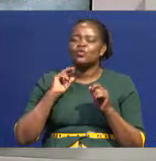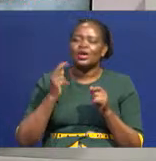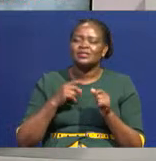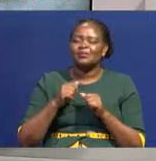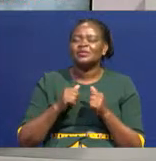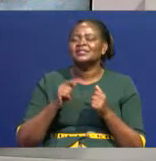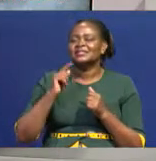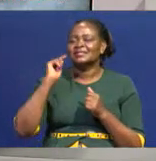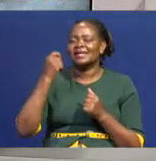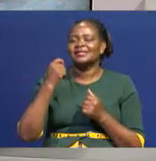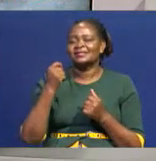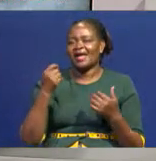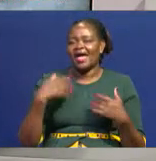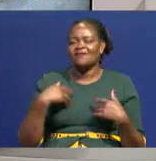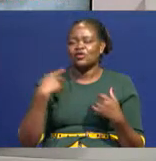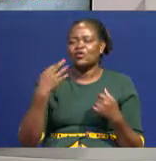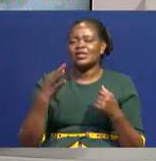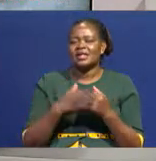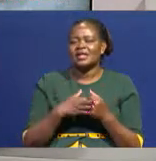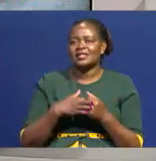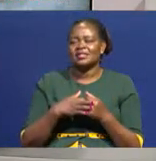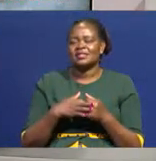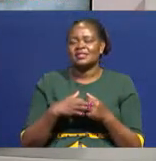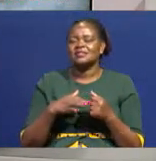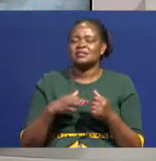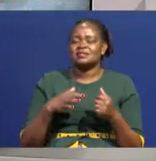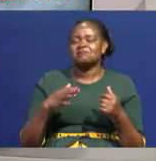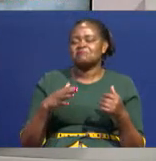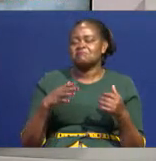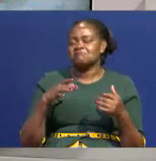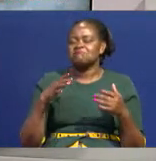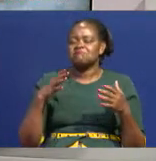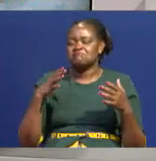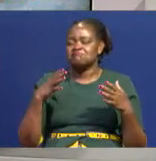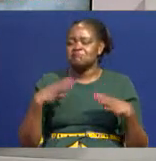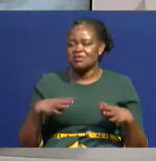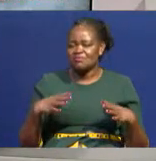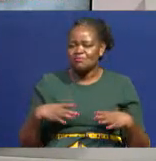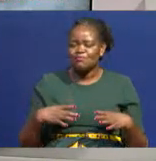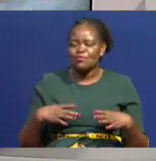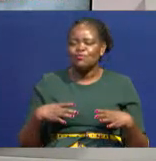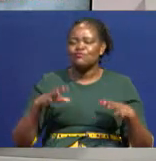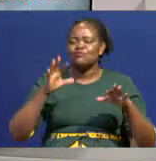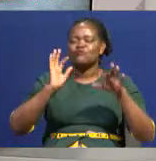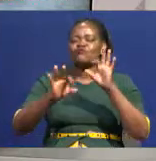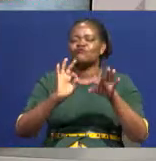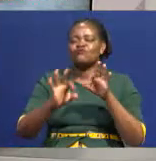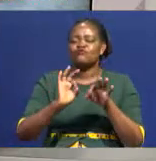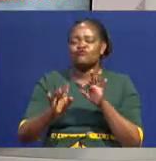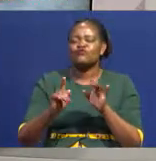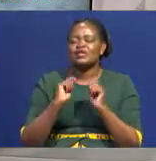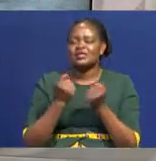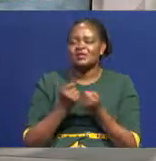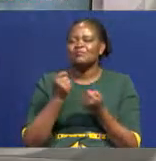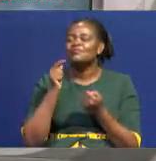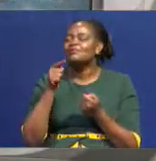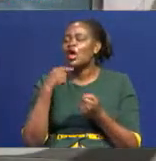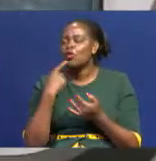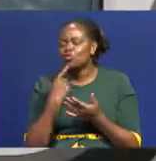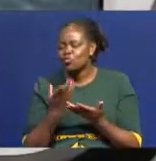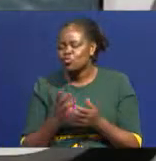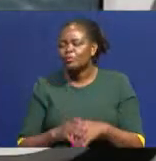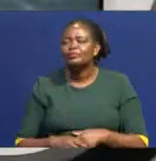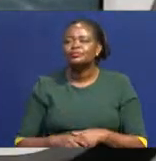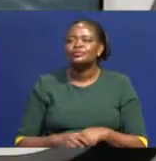naming a 28-man Chipu squad. Tell us who is in the team.